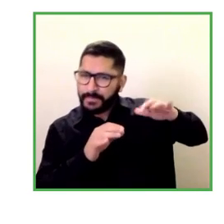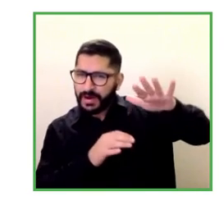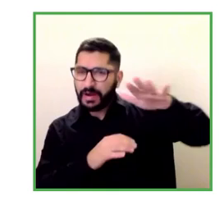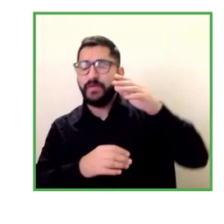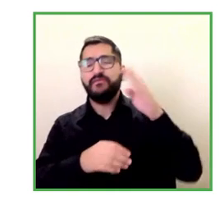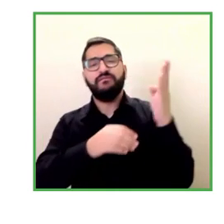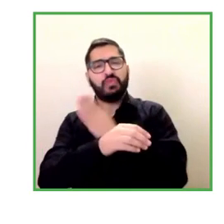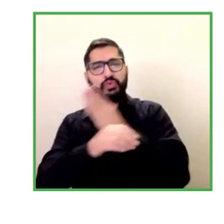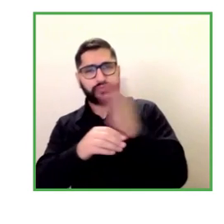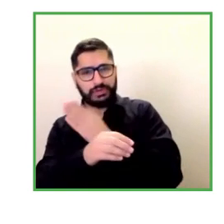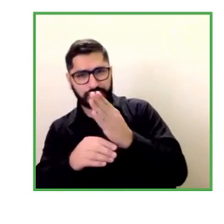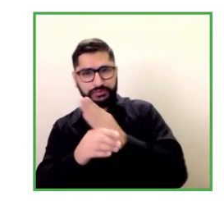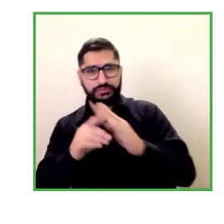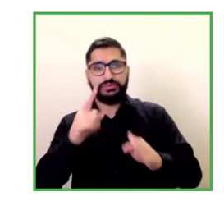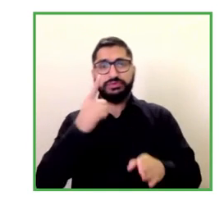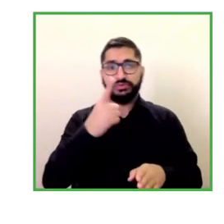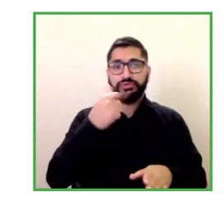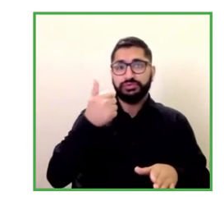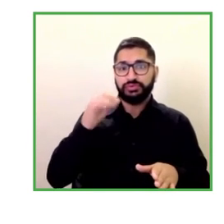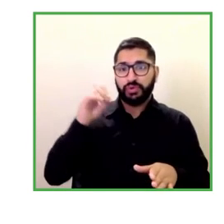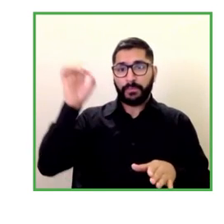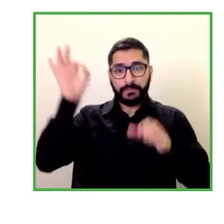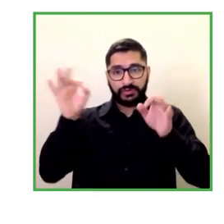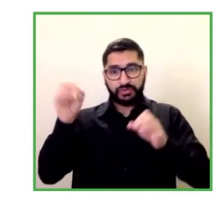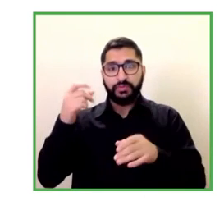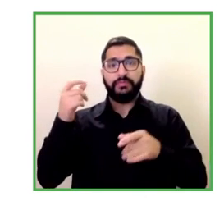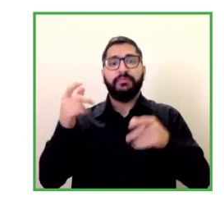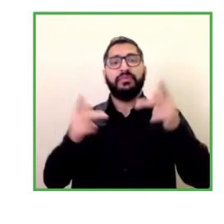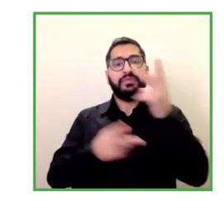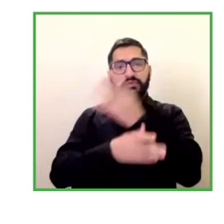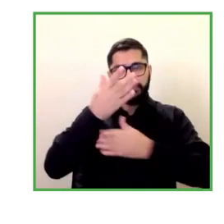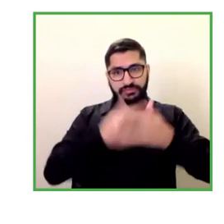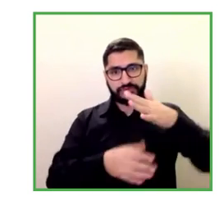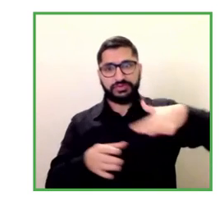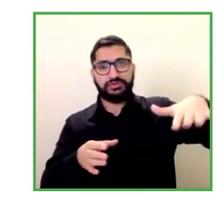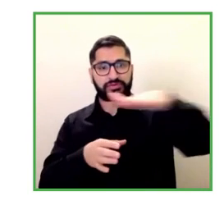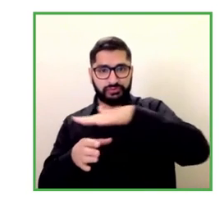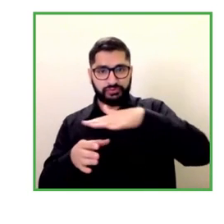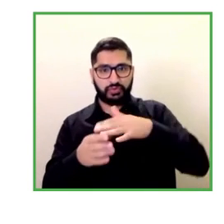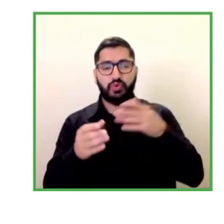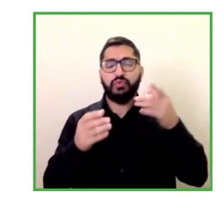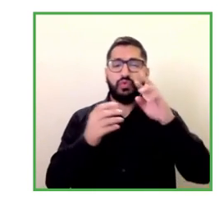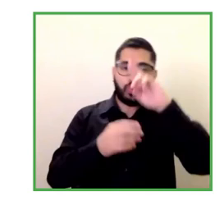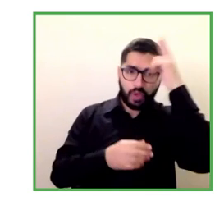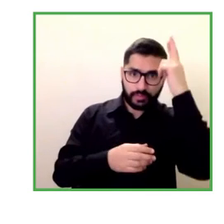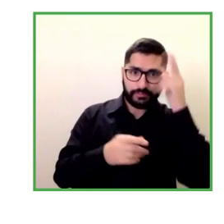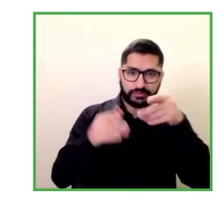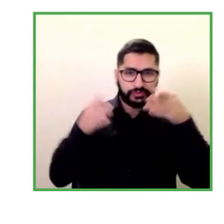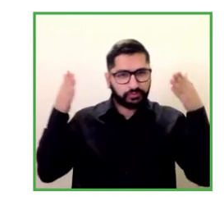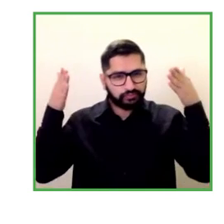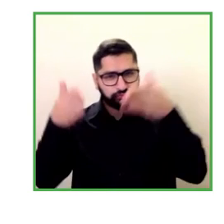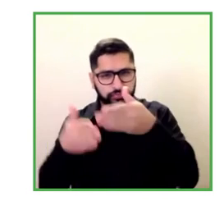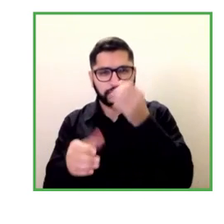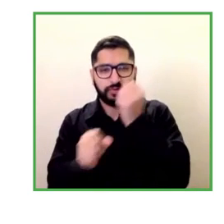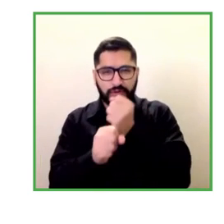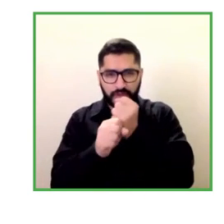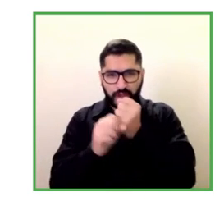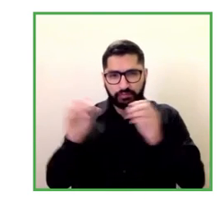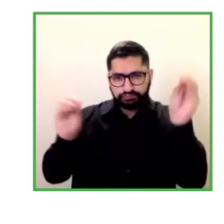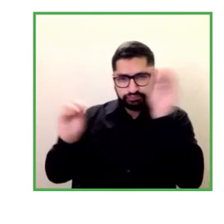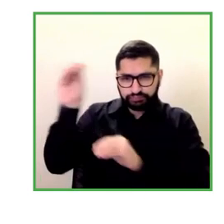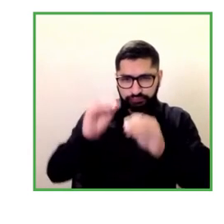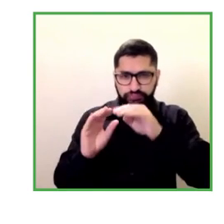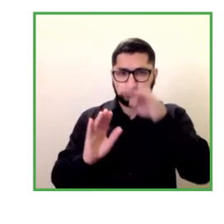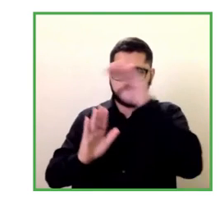Uruguay. Very significant piece of data. So when we started with the design of inclusive companies, we think not only of